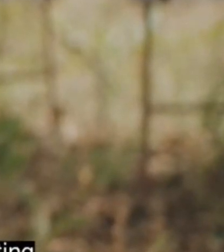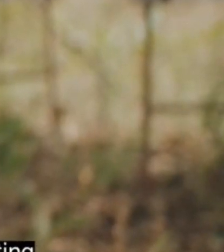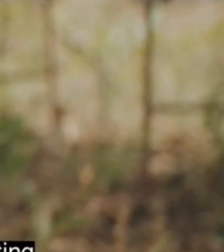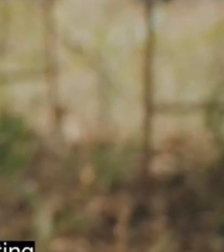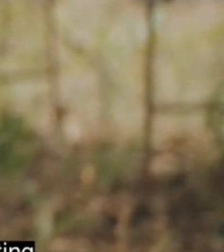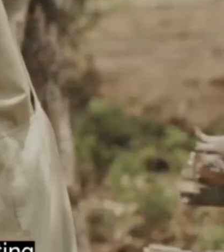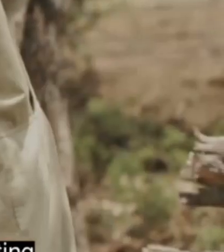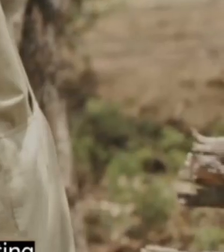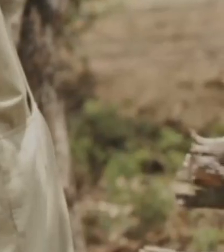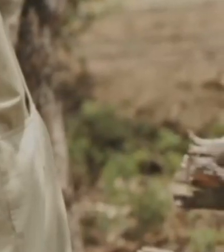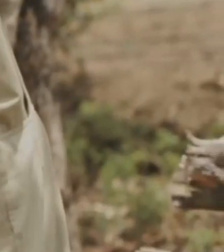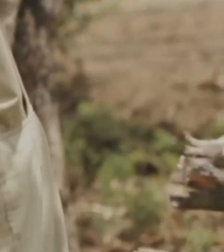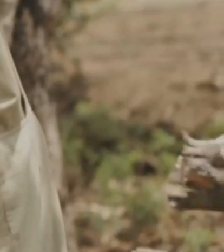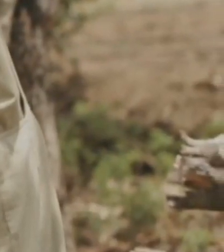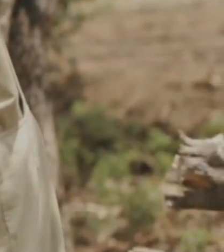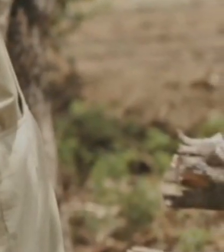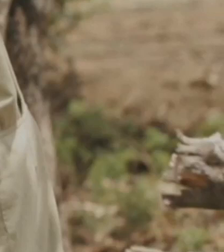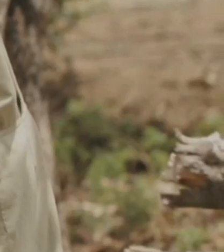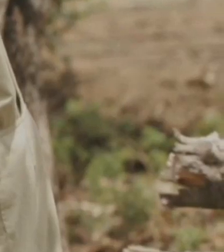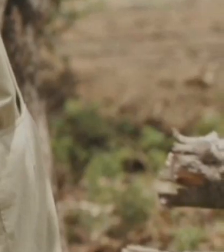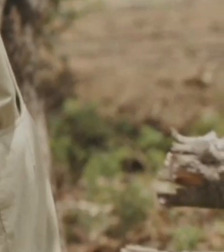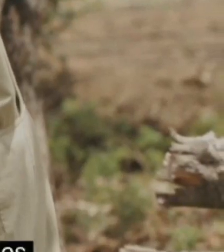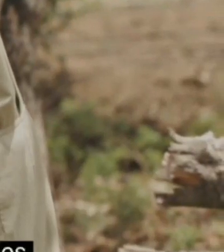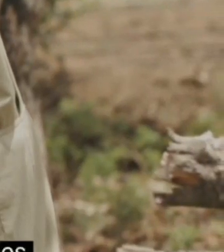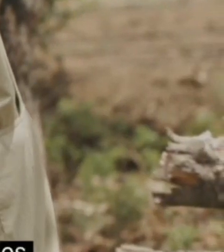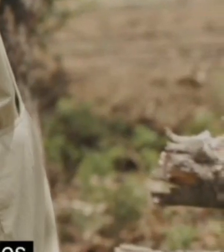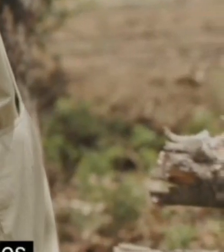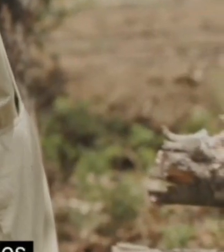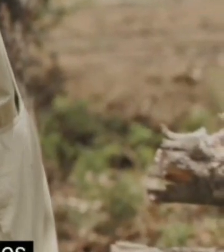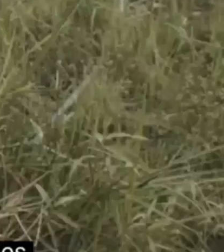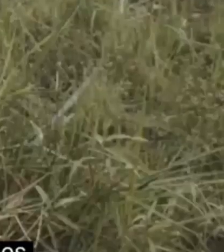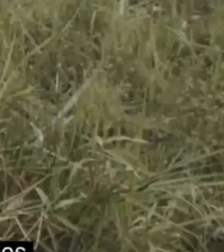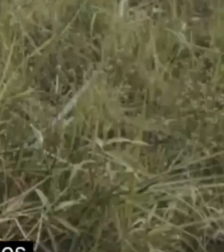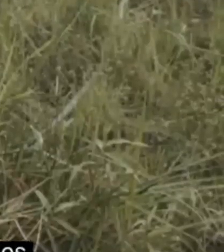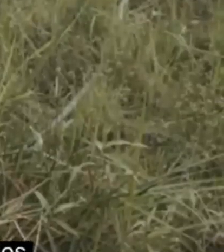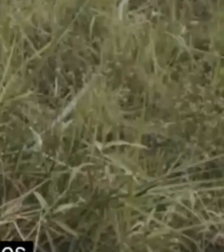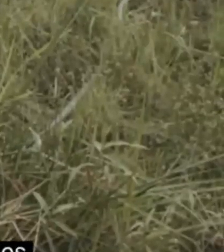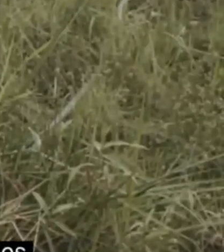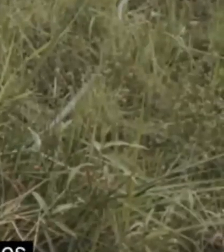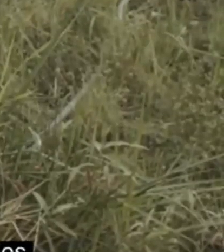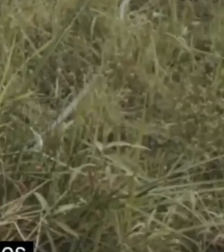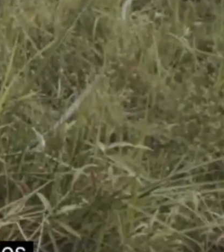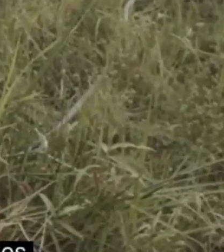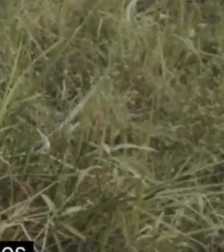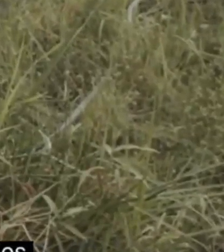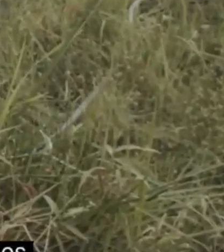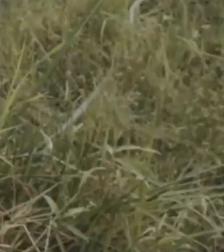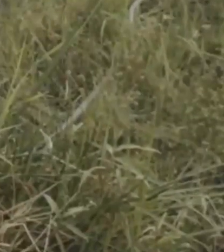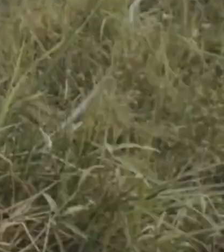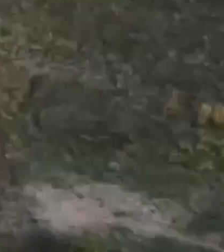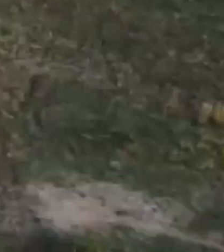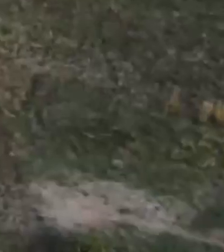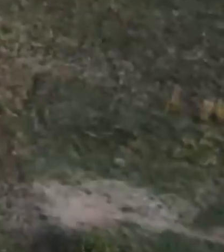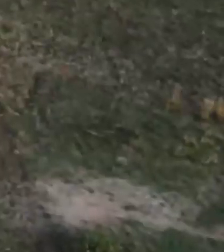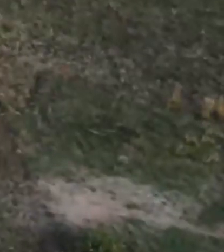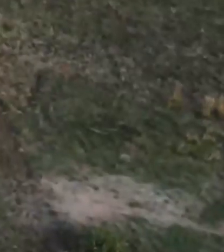enterprises by demonstrating learning hubs for beekeeping and learning hubs for micro-catchment irrigation technologies